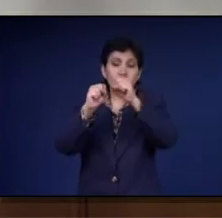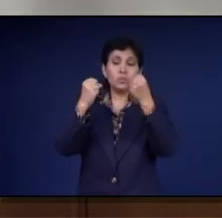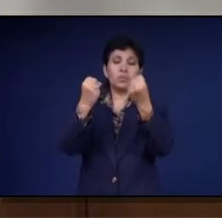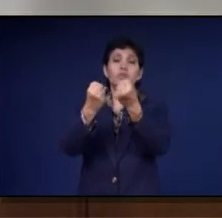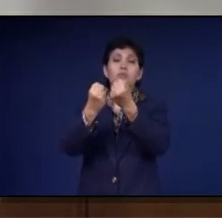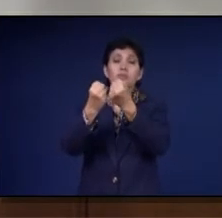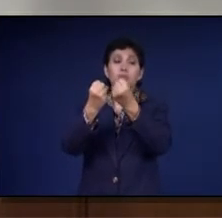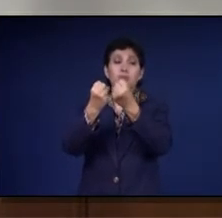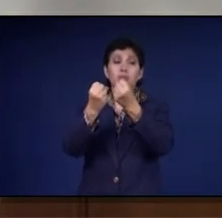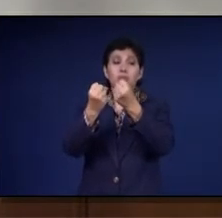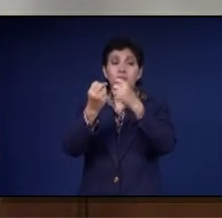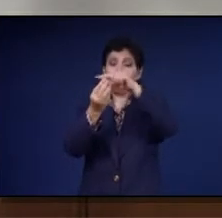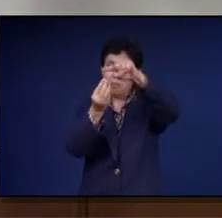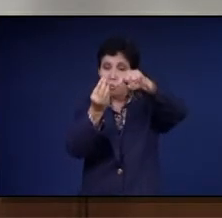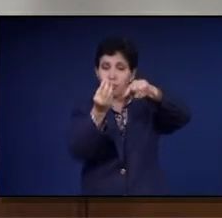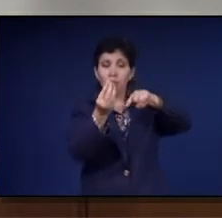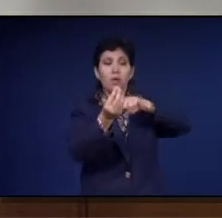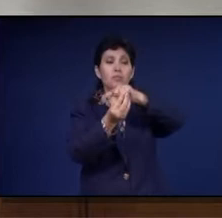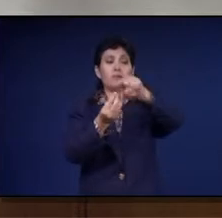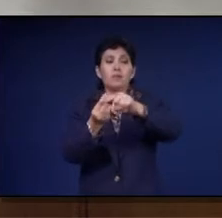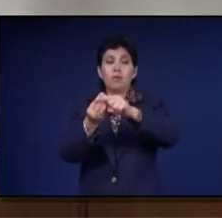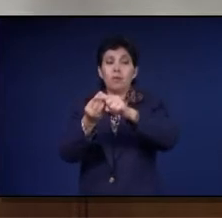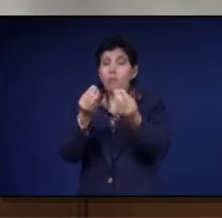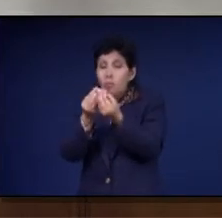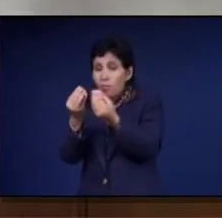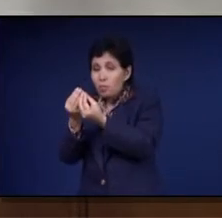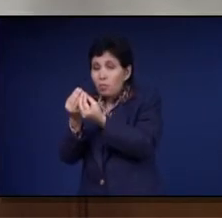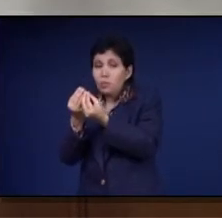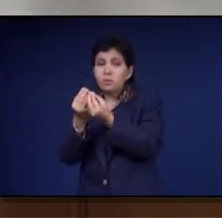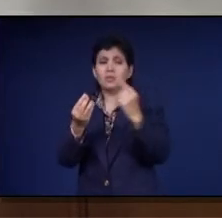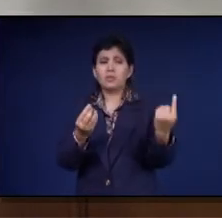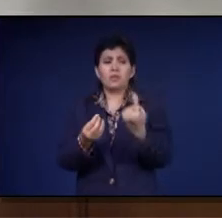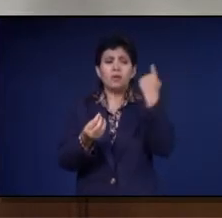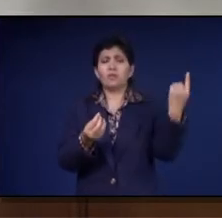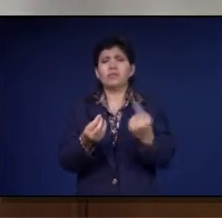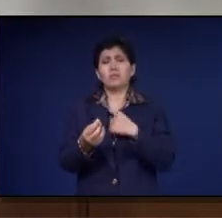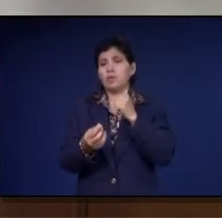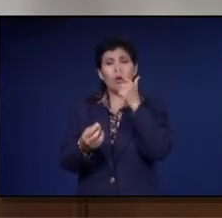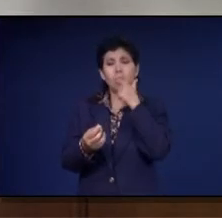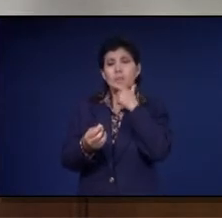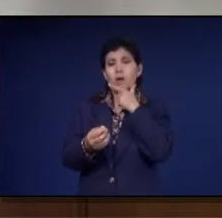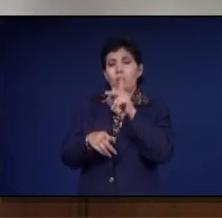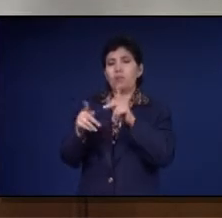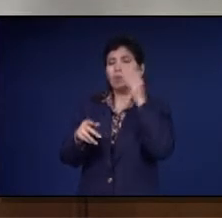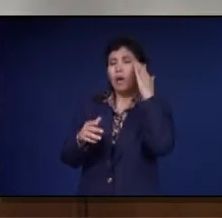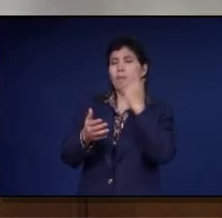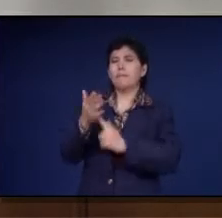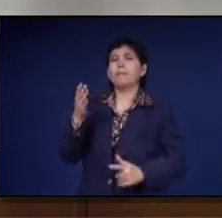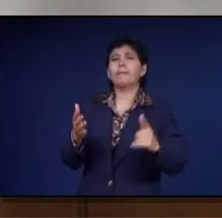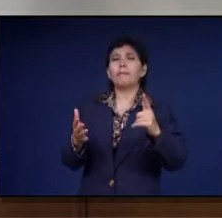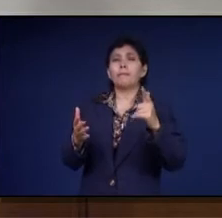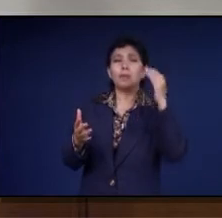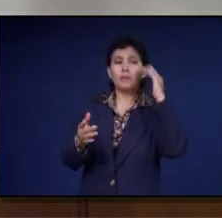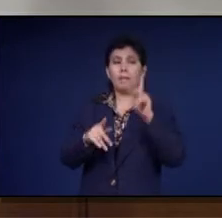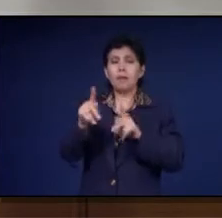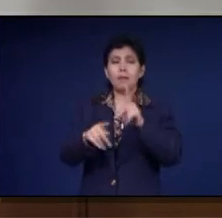Now, if you want to do an experiment, most often than not, you do not want people to know what you are testing. Because when